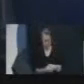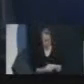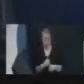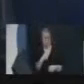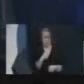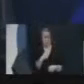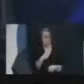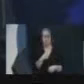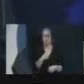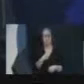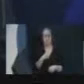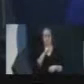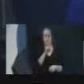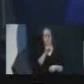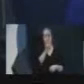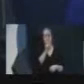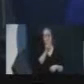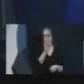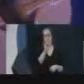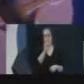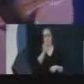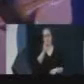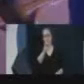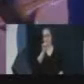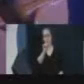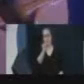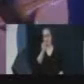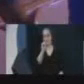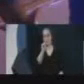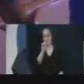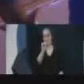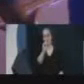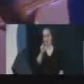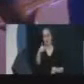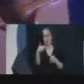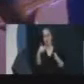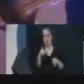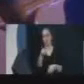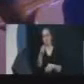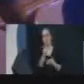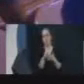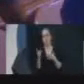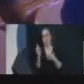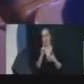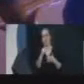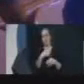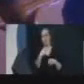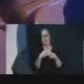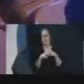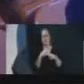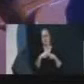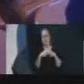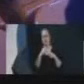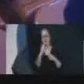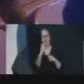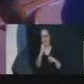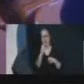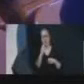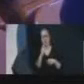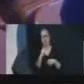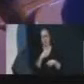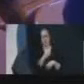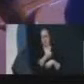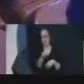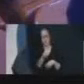I'm Louise Povlin, 12830 Stall Drive. A few weeks ago, I made a difficult decision to remove my 8th grade son from Honors